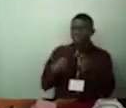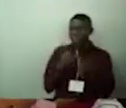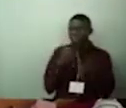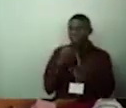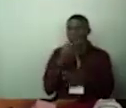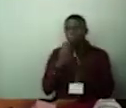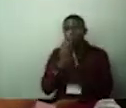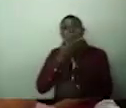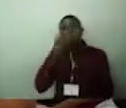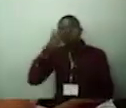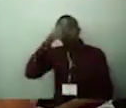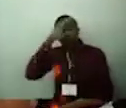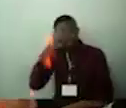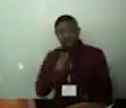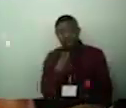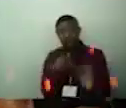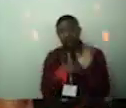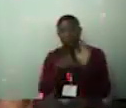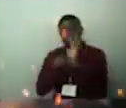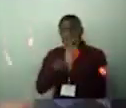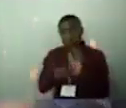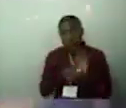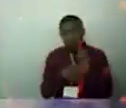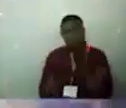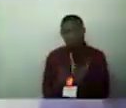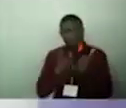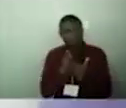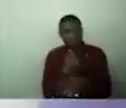men, they still have their own problems and challenges.